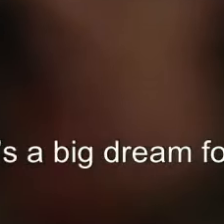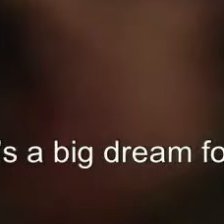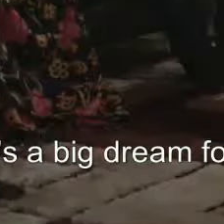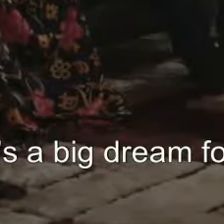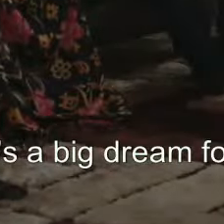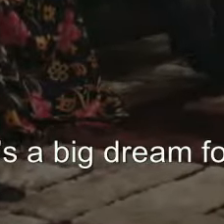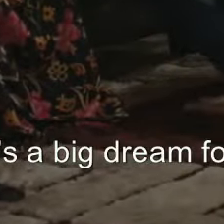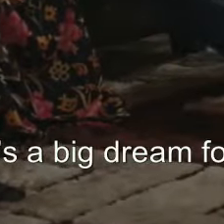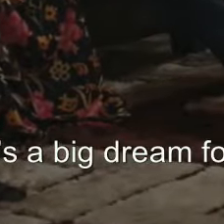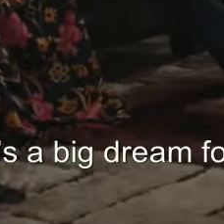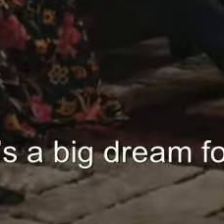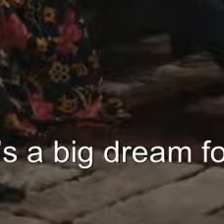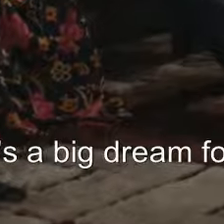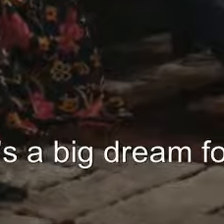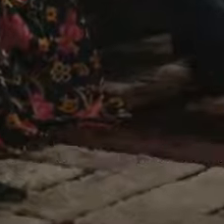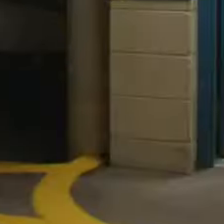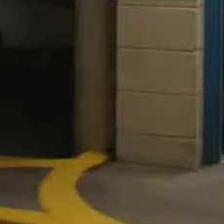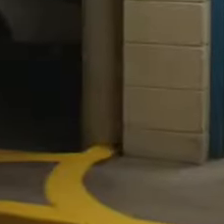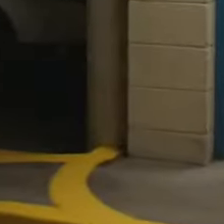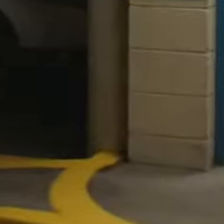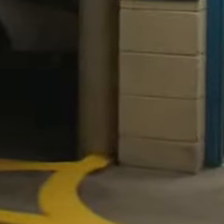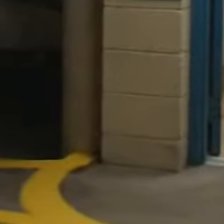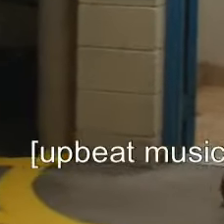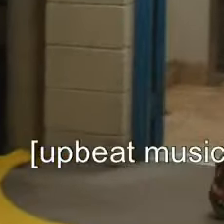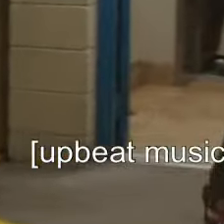I mean, it's a big dream for everybody.